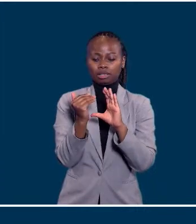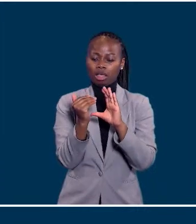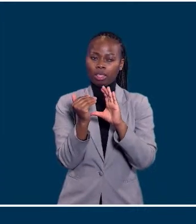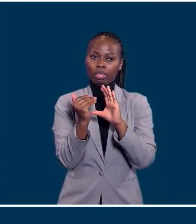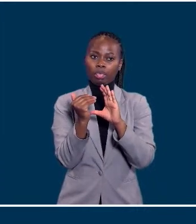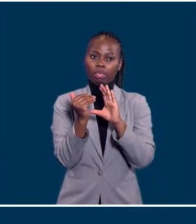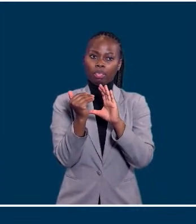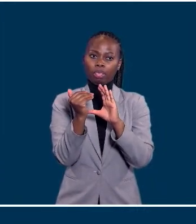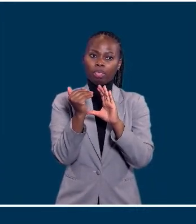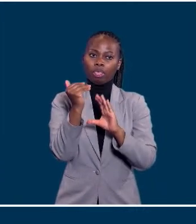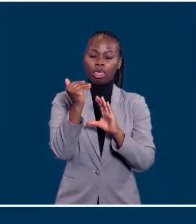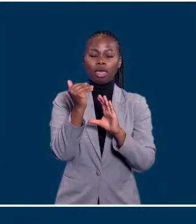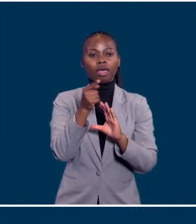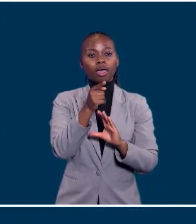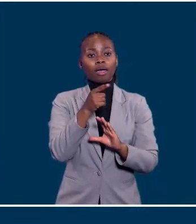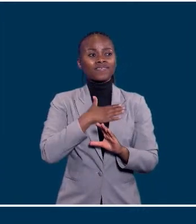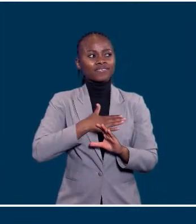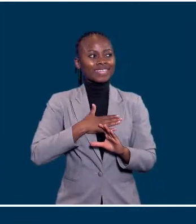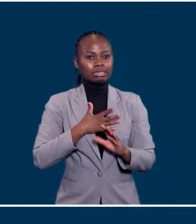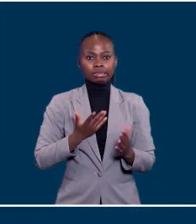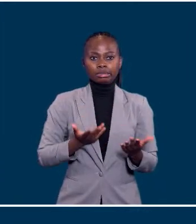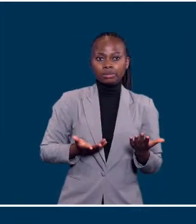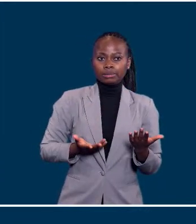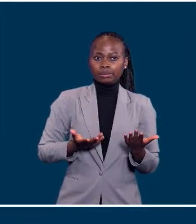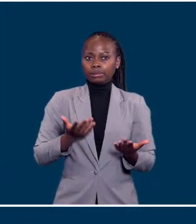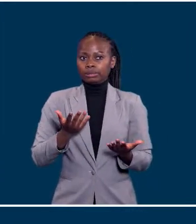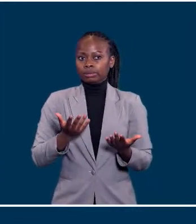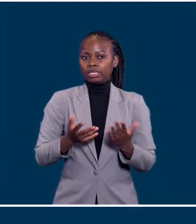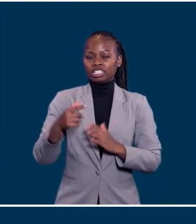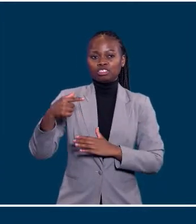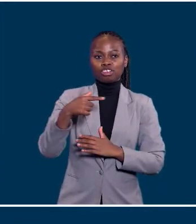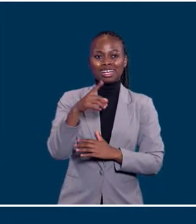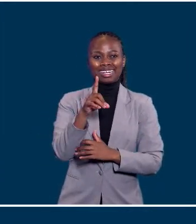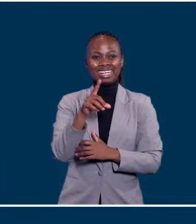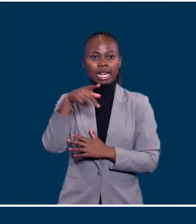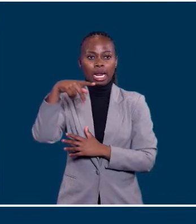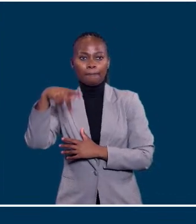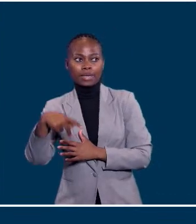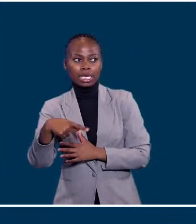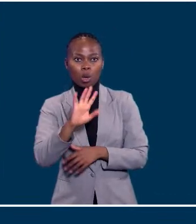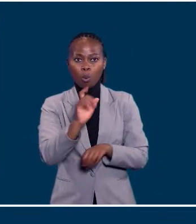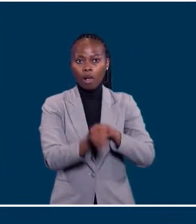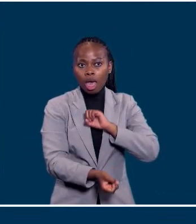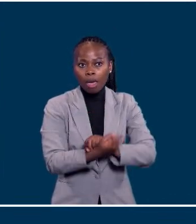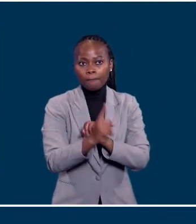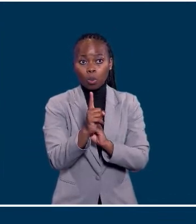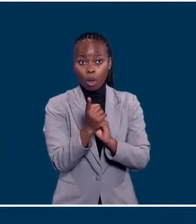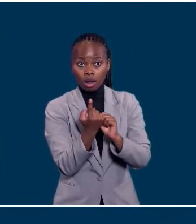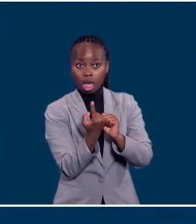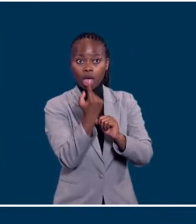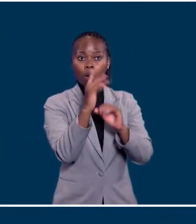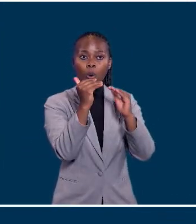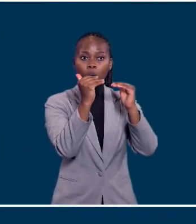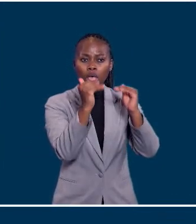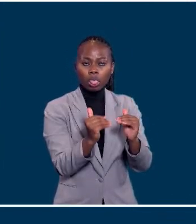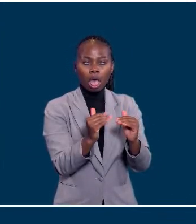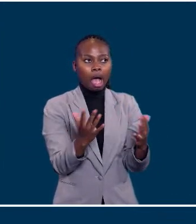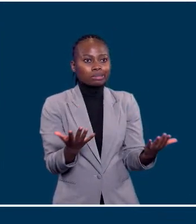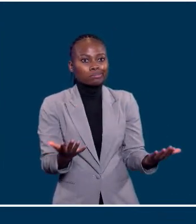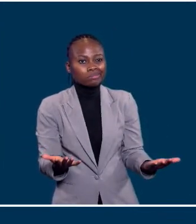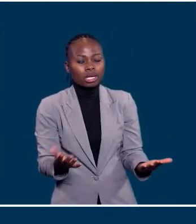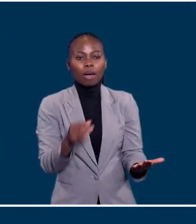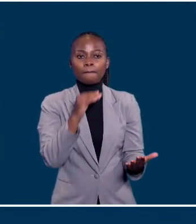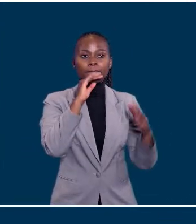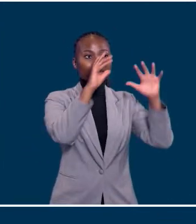of this uncertainty feeding into lower GDP outcomes, it opens up this idea that the global economy